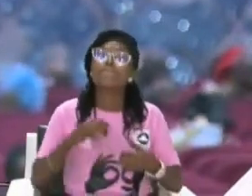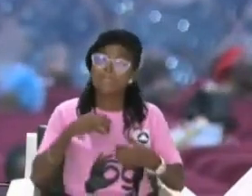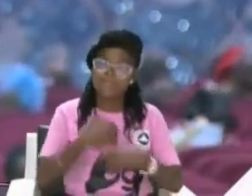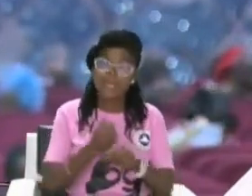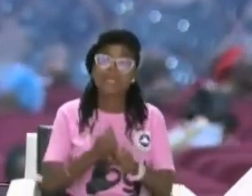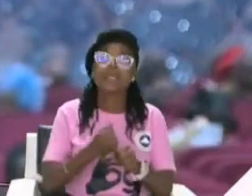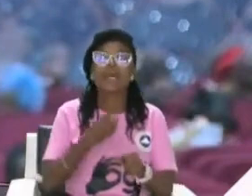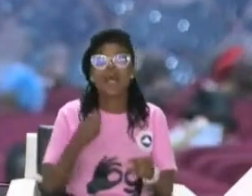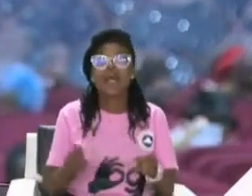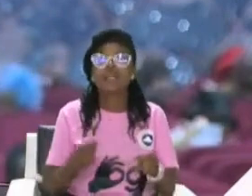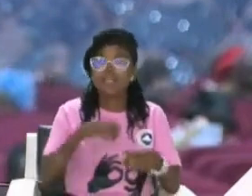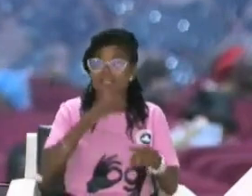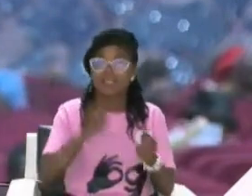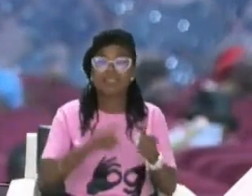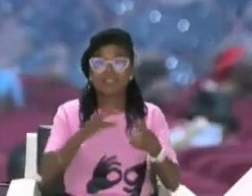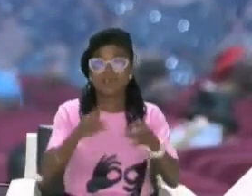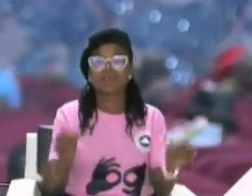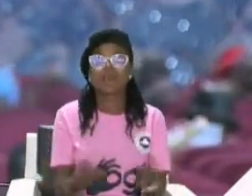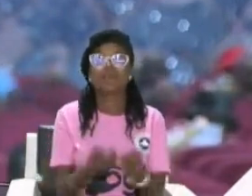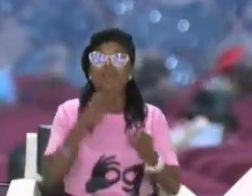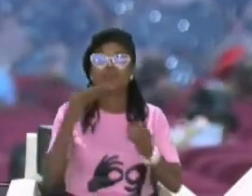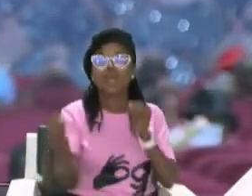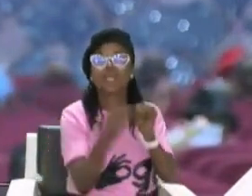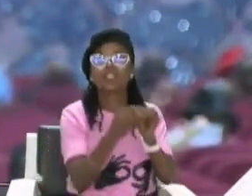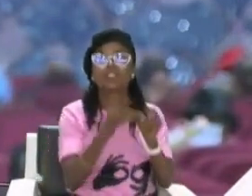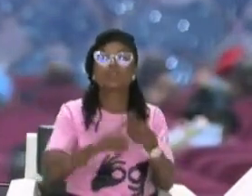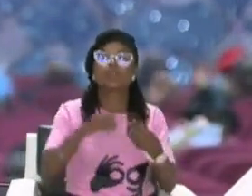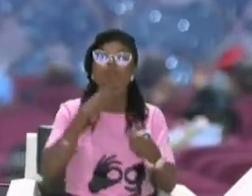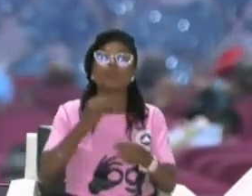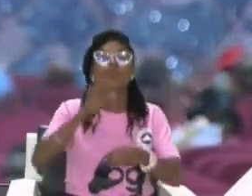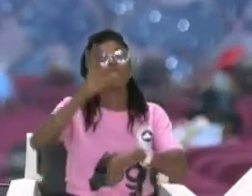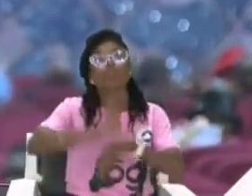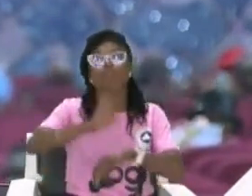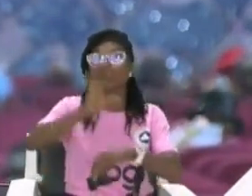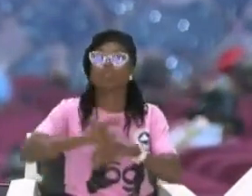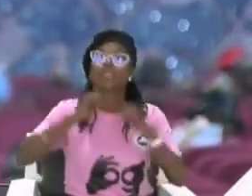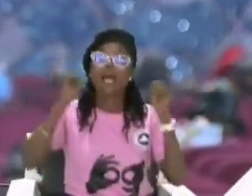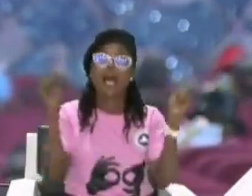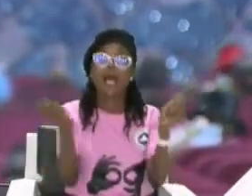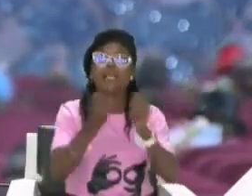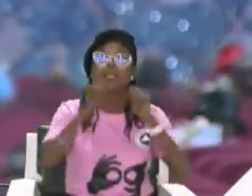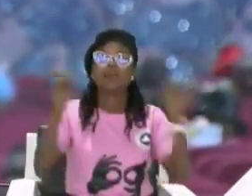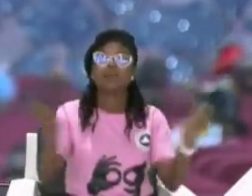the church of God. Let somebody shout hallelujah.